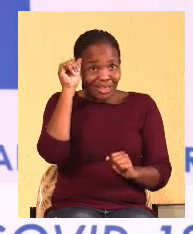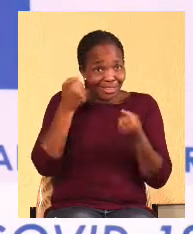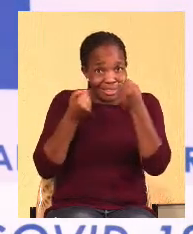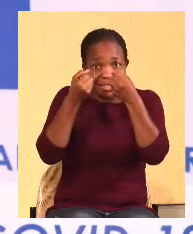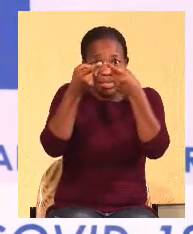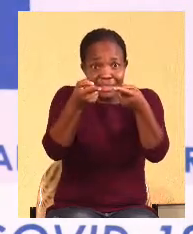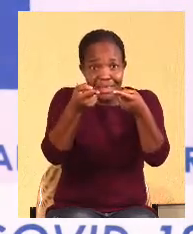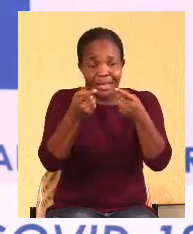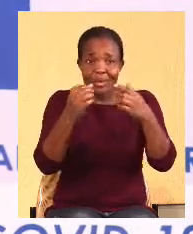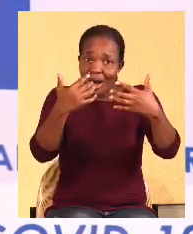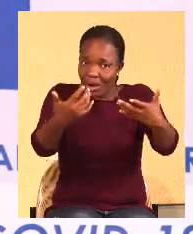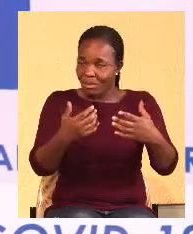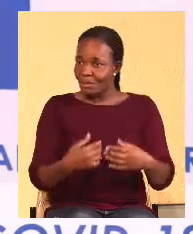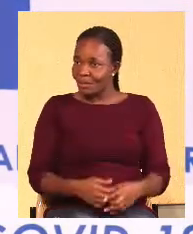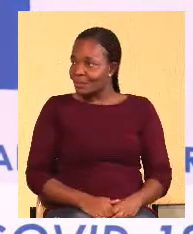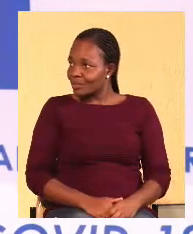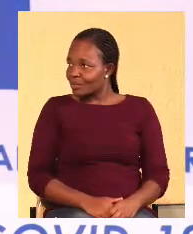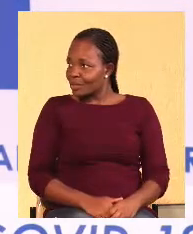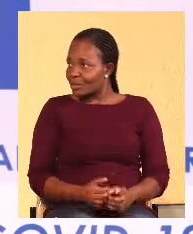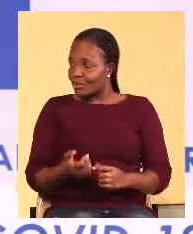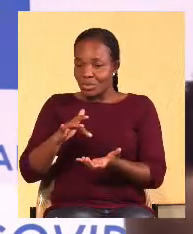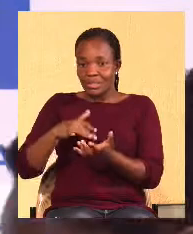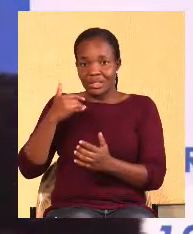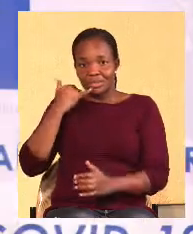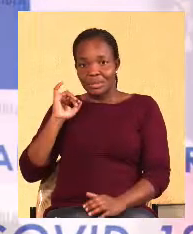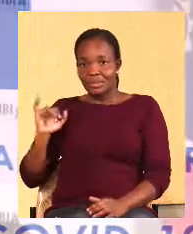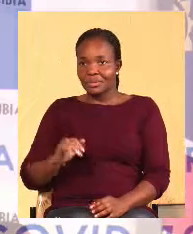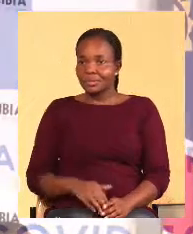How do you take it from there, from the call center?